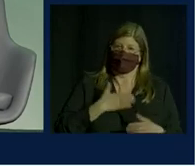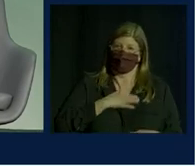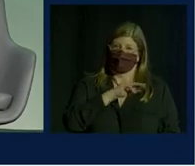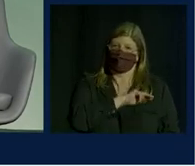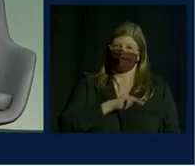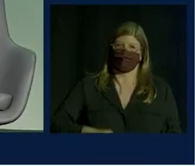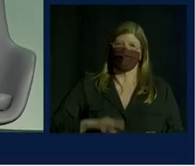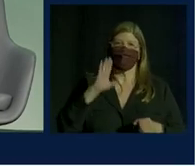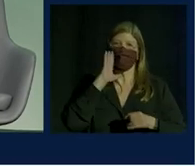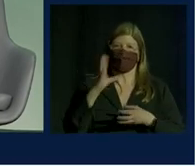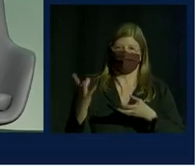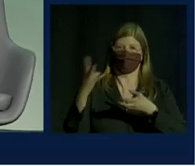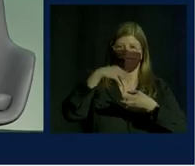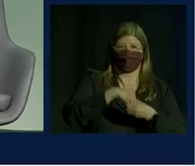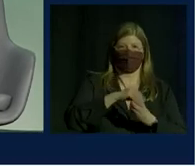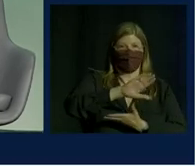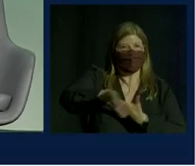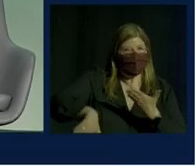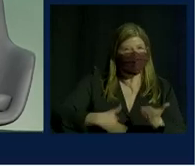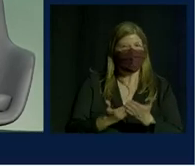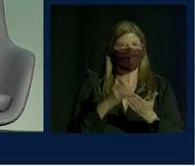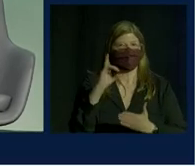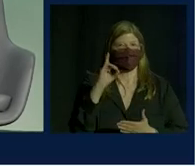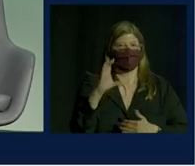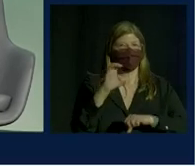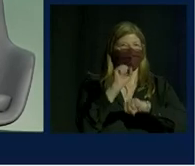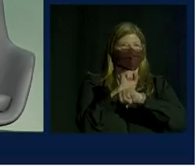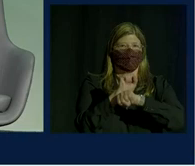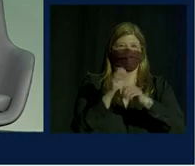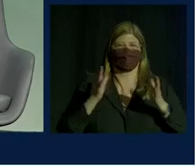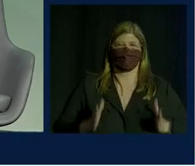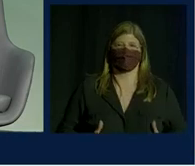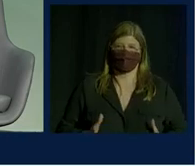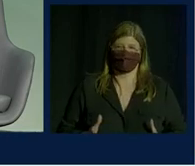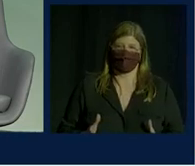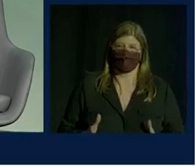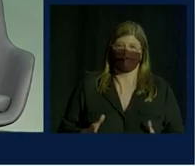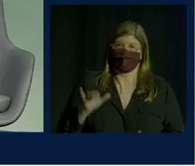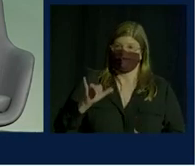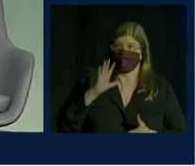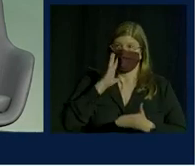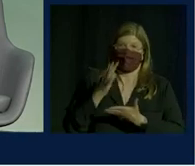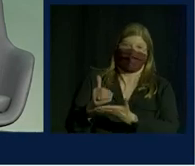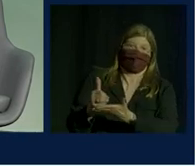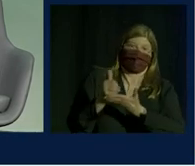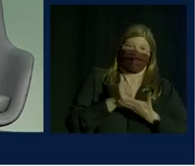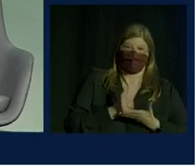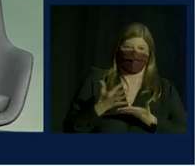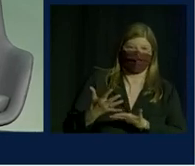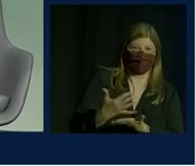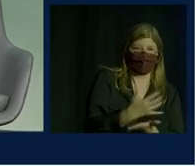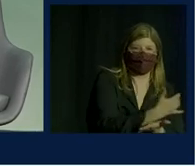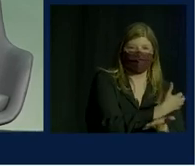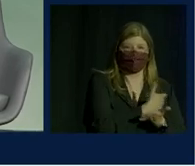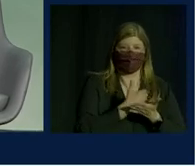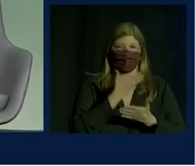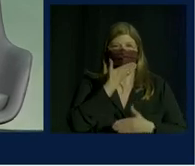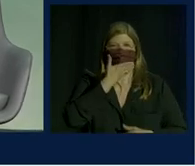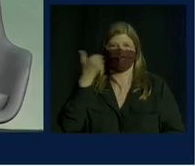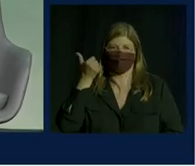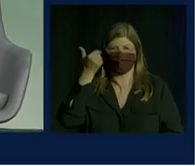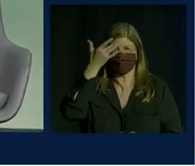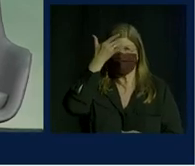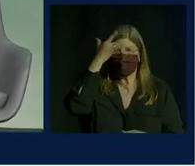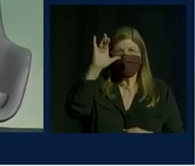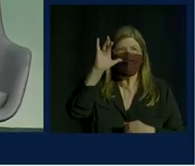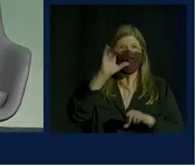expanded partnership with Landed will help us continue to attract and retain the best and brightest, and to make our city government thrive and